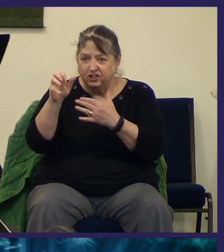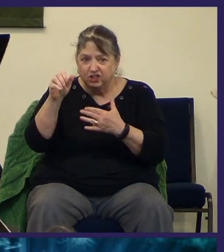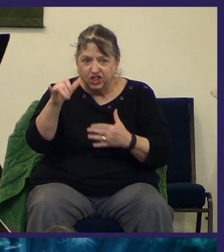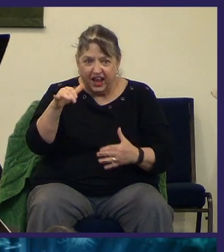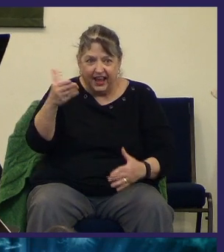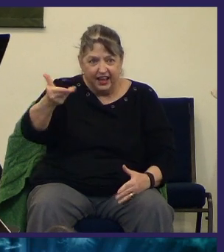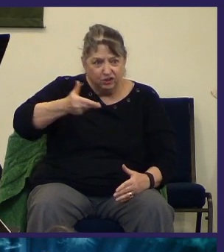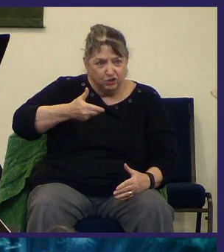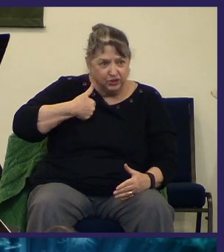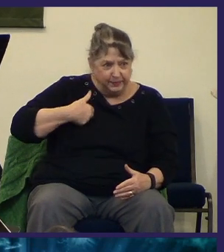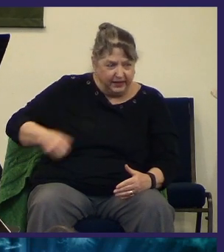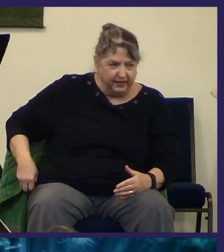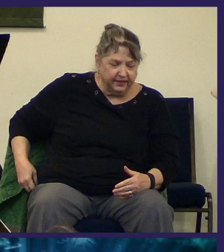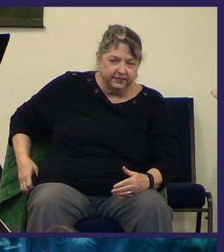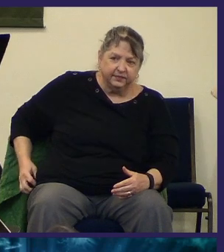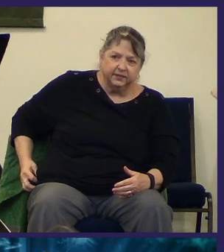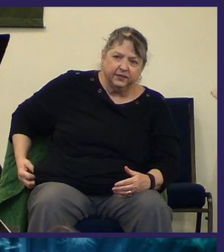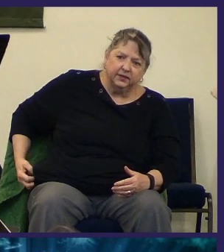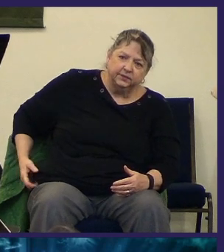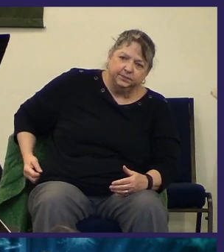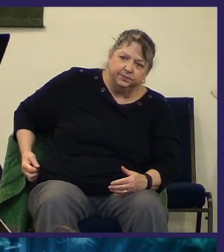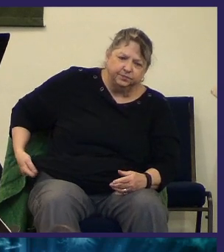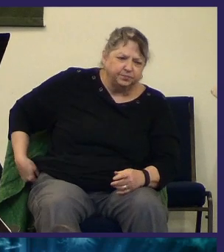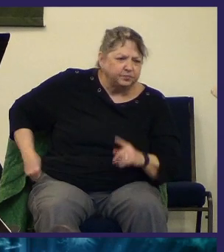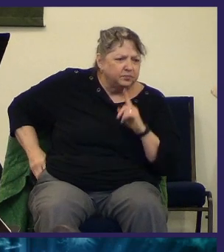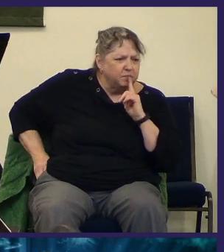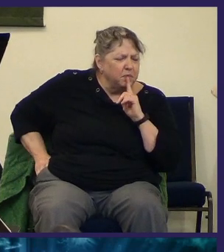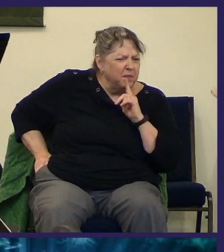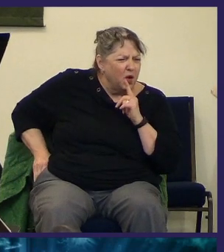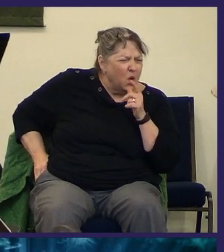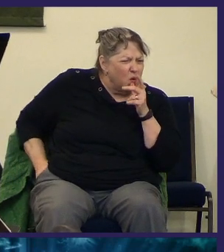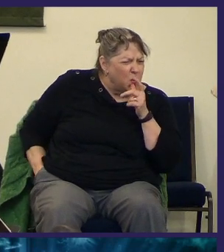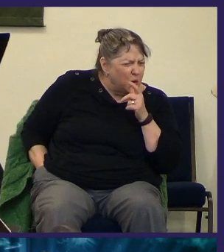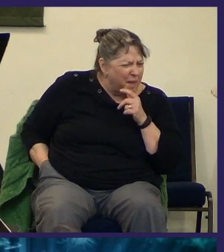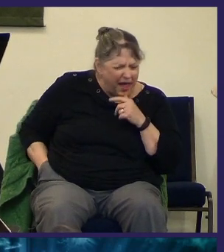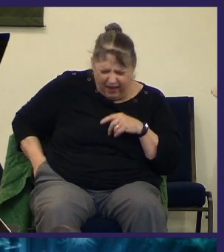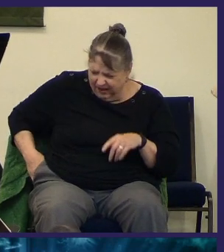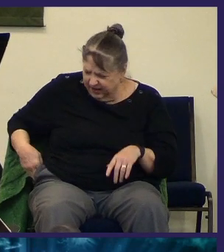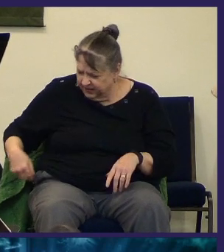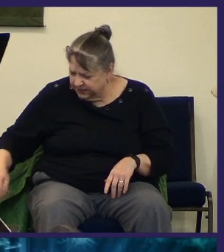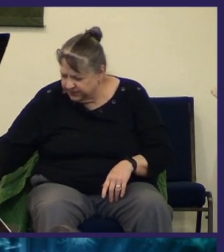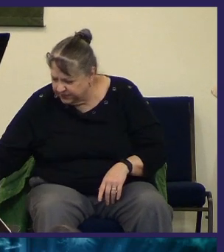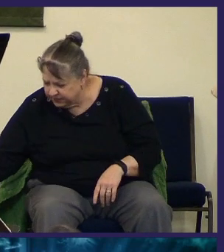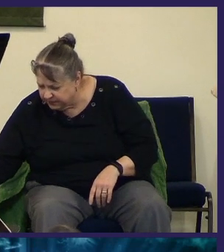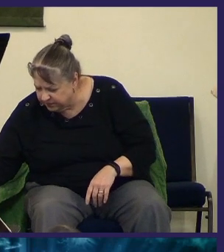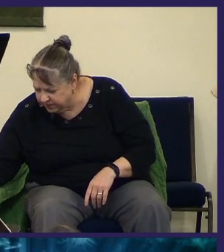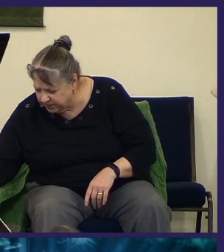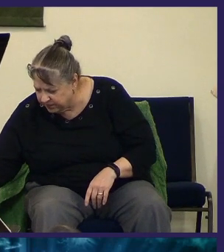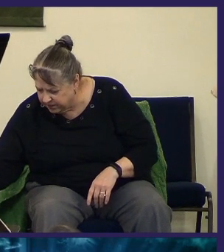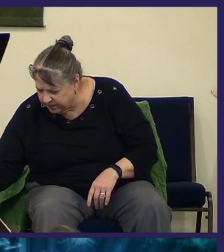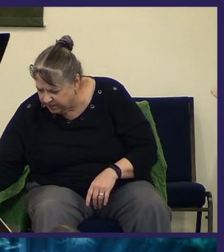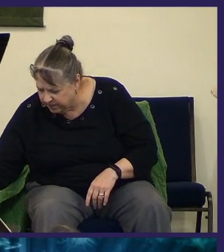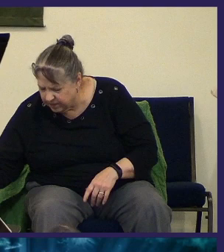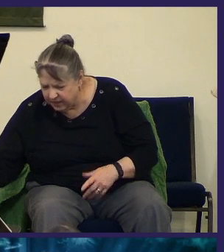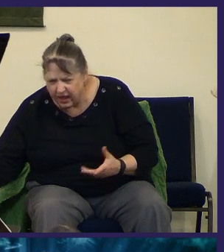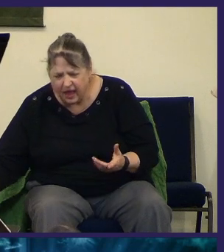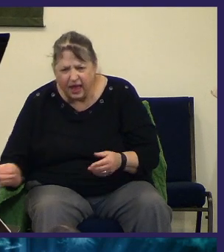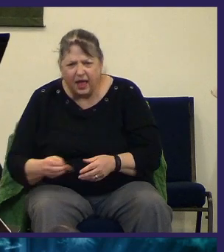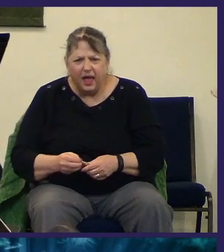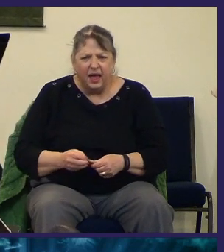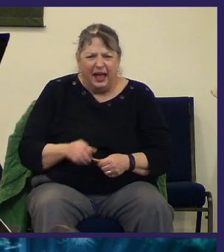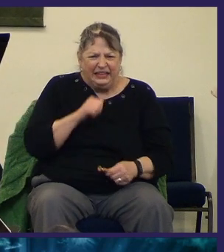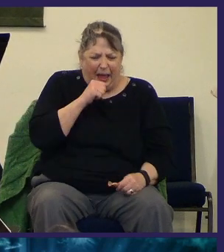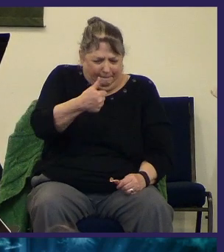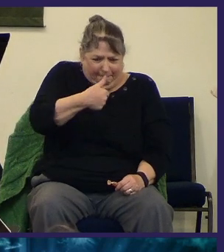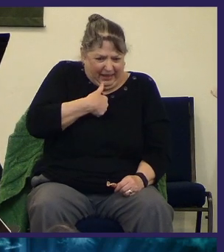but really who i am is insignificant it really doesn't matter it's what i'm doing and why i'm here today